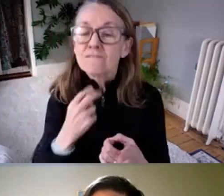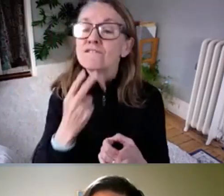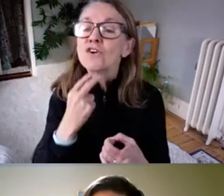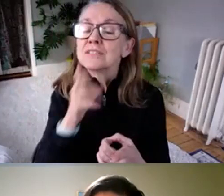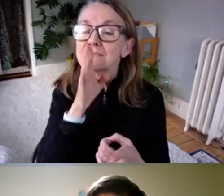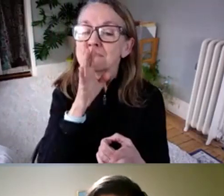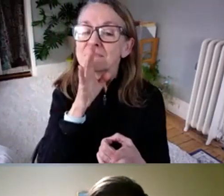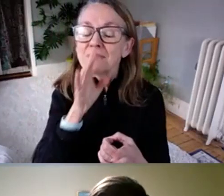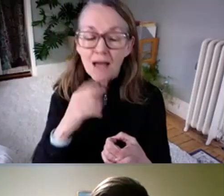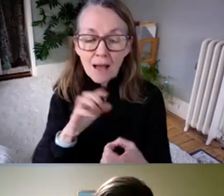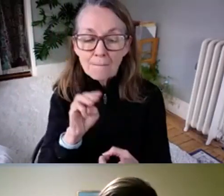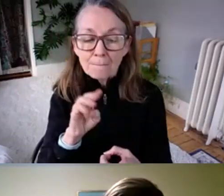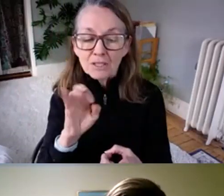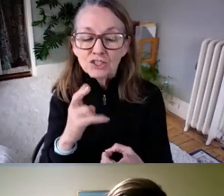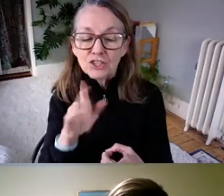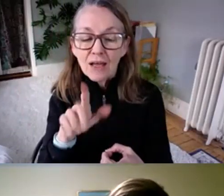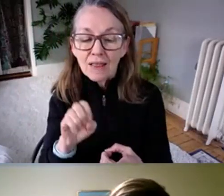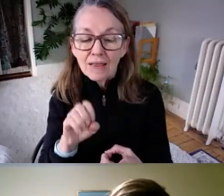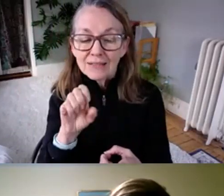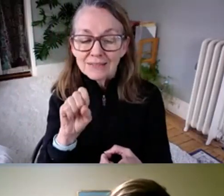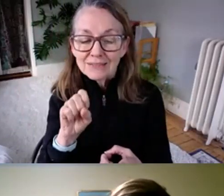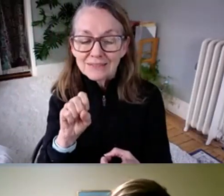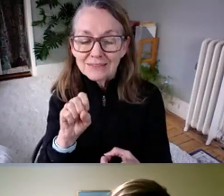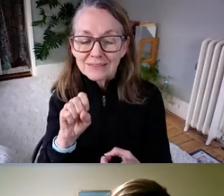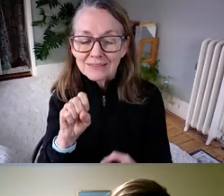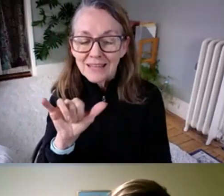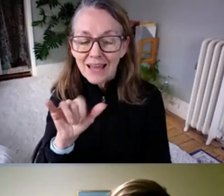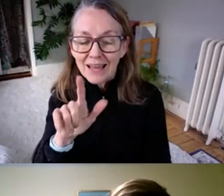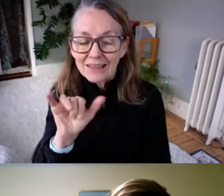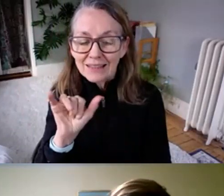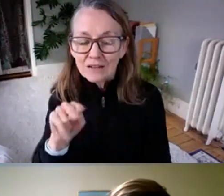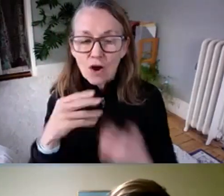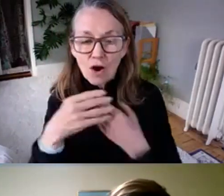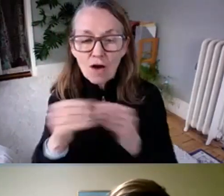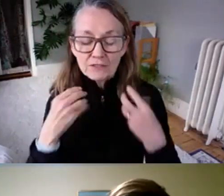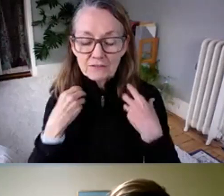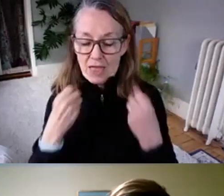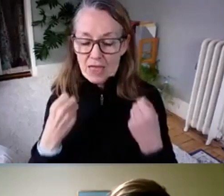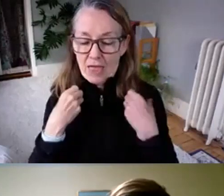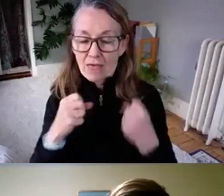Michelle Zylan from the Office of Healthy Aging. I'm the Deputy Director.